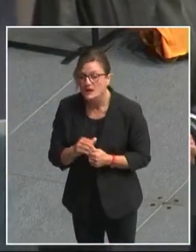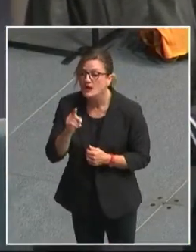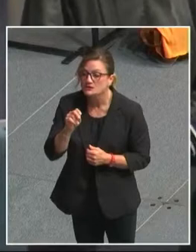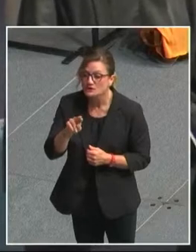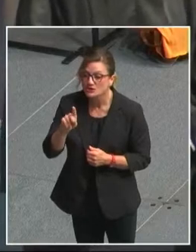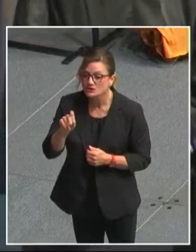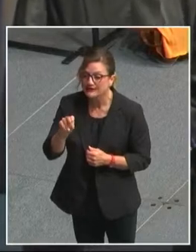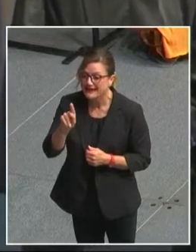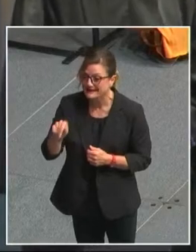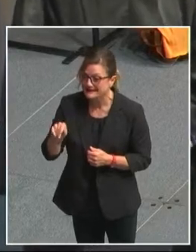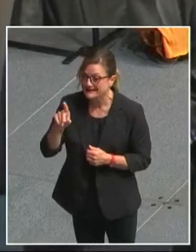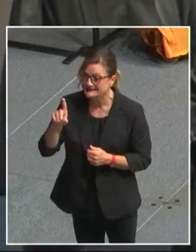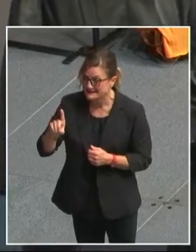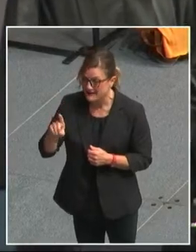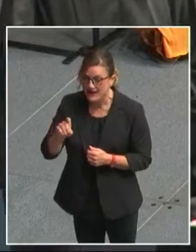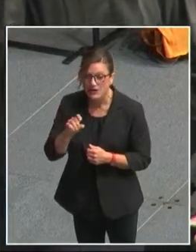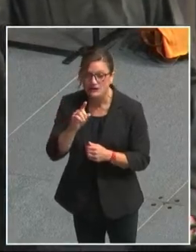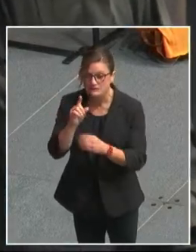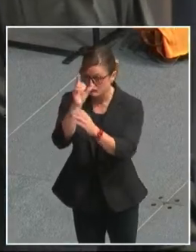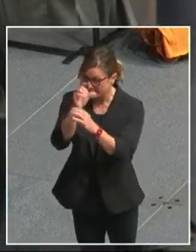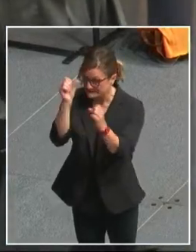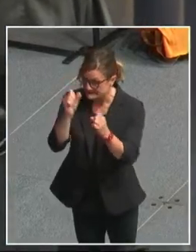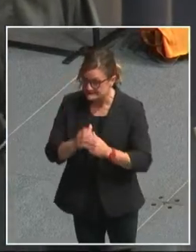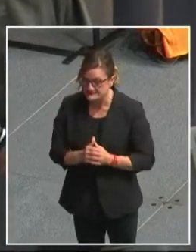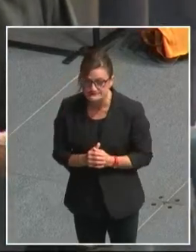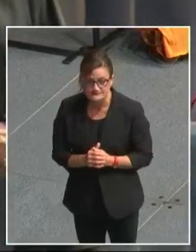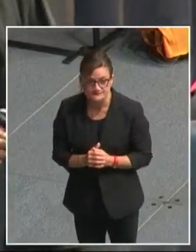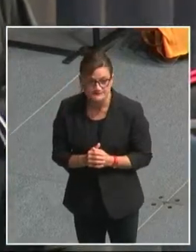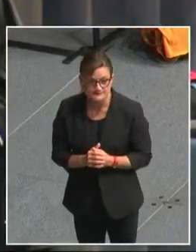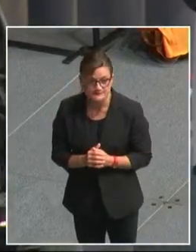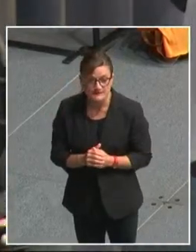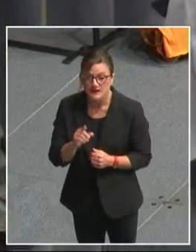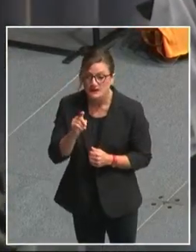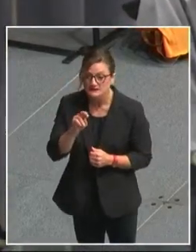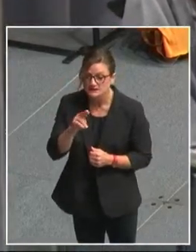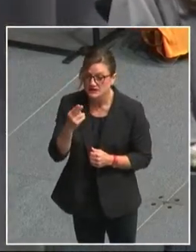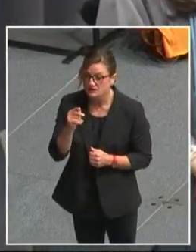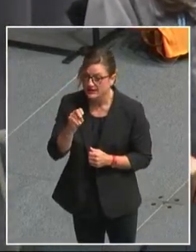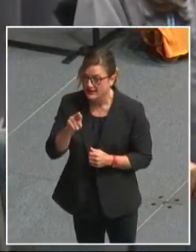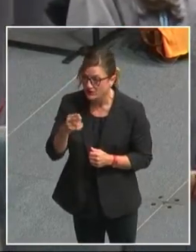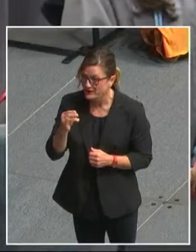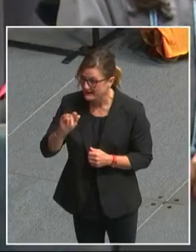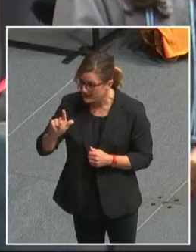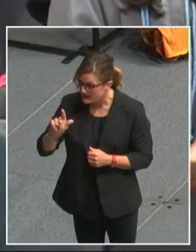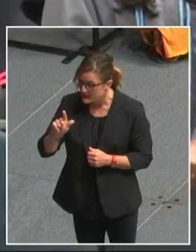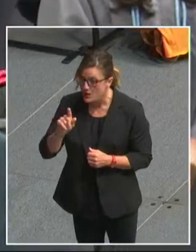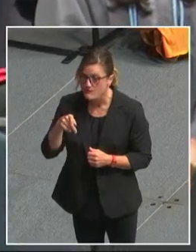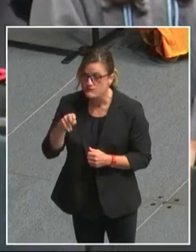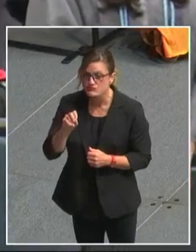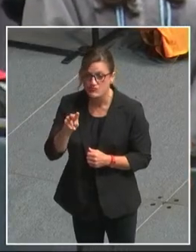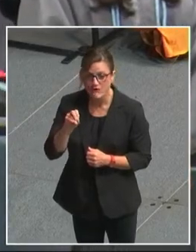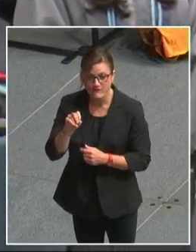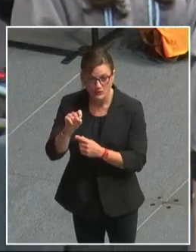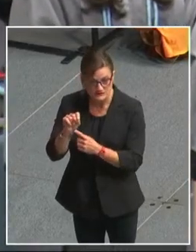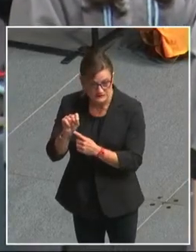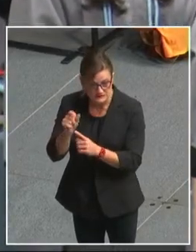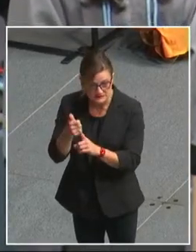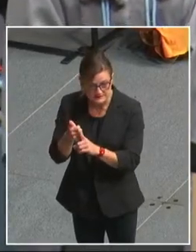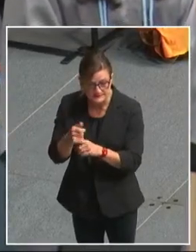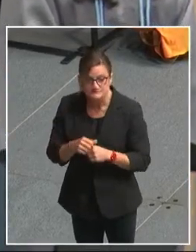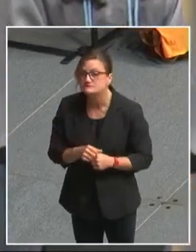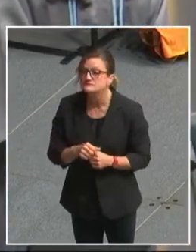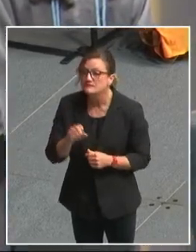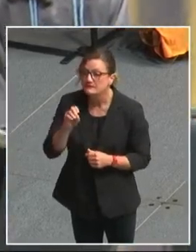Dr. Candy Dietemeyer, president. Dr. Heather Hill, provost.